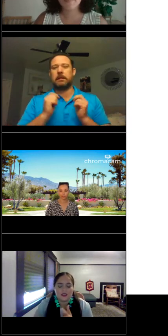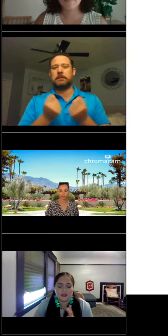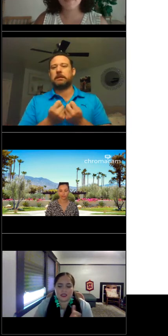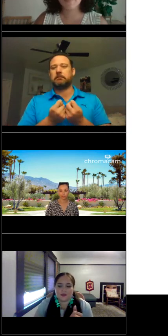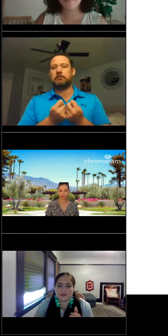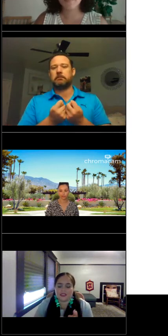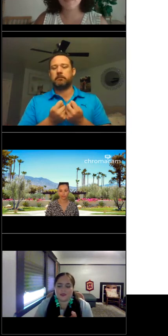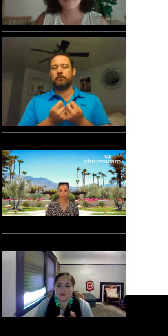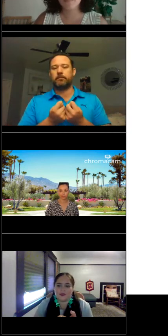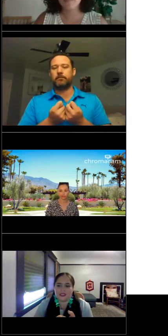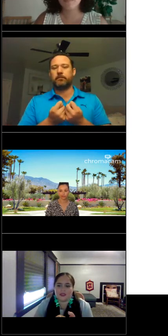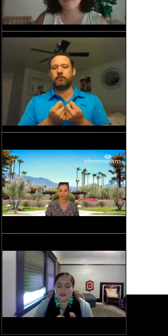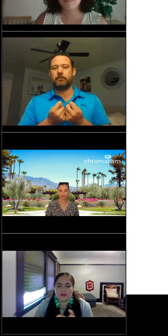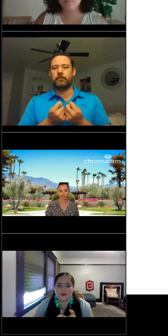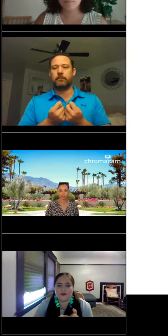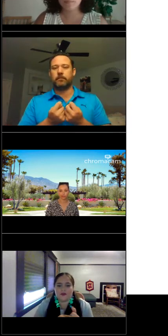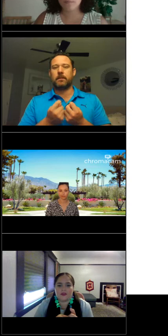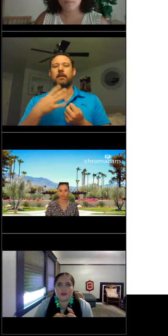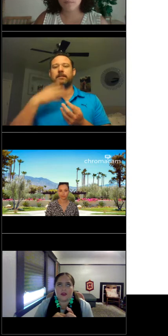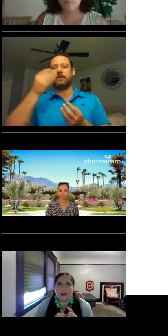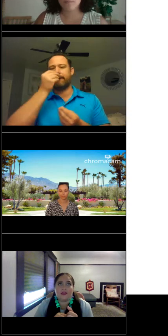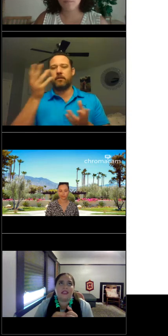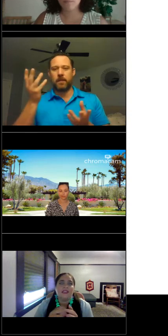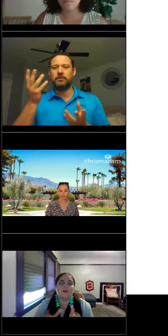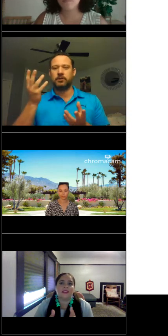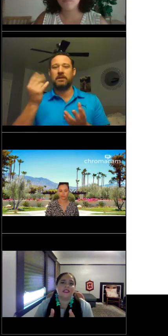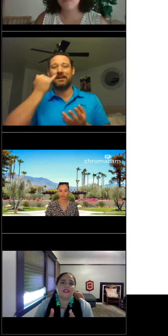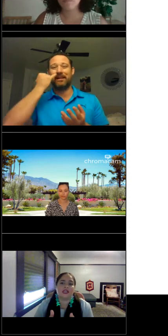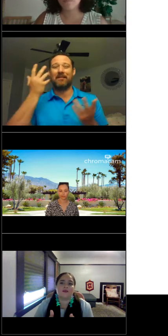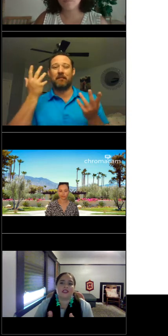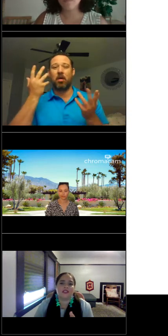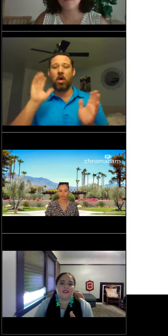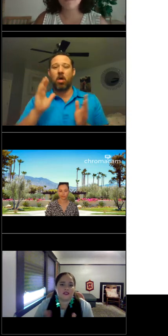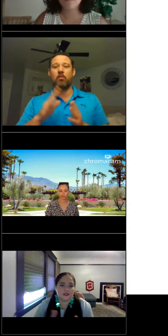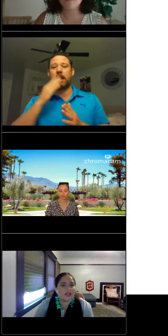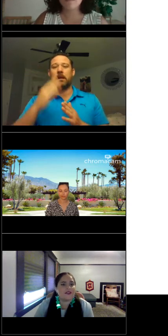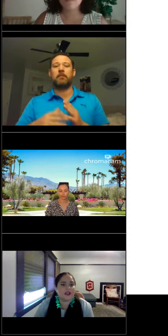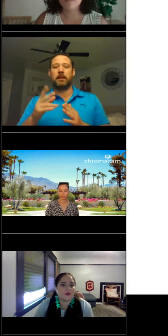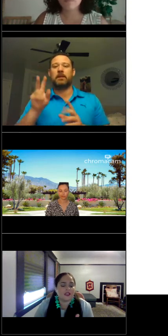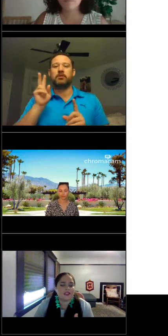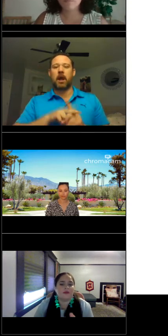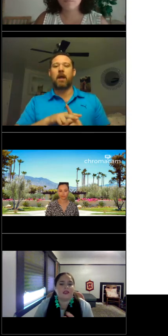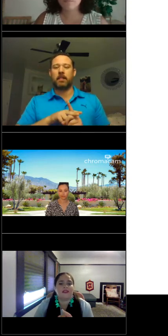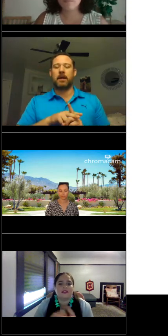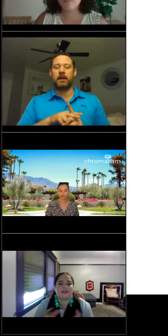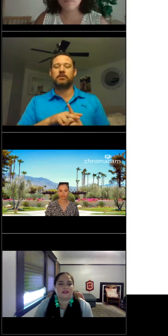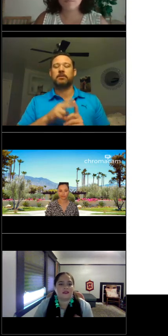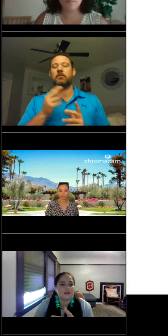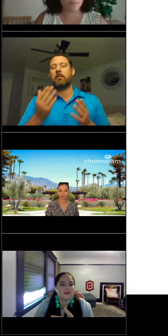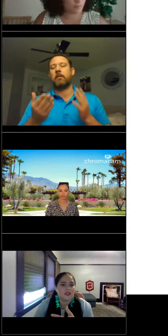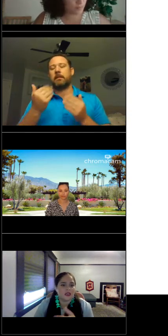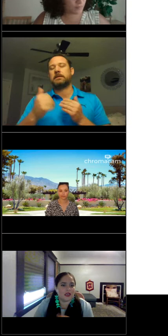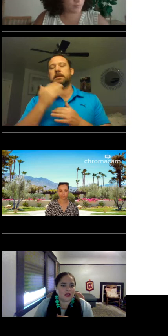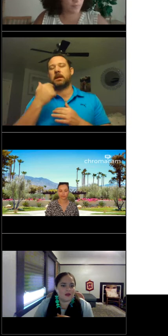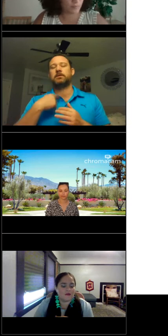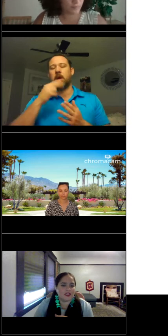definitely get some info there. And if you've already completed your application and still have that question, maybe send us a